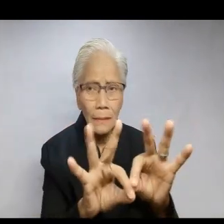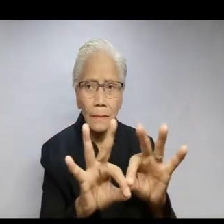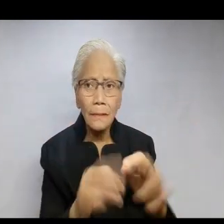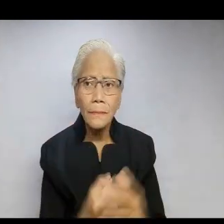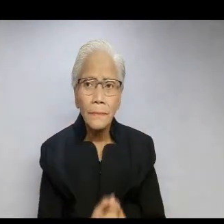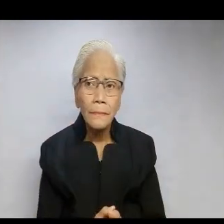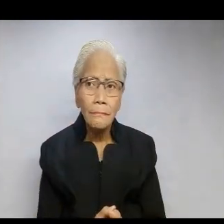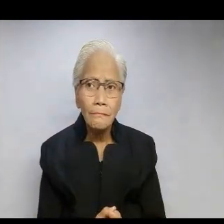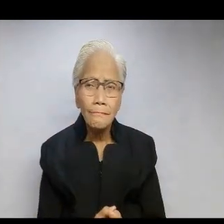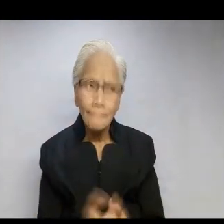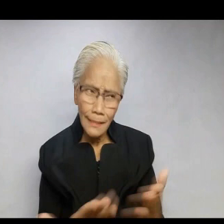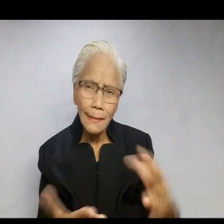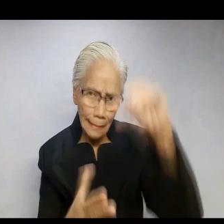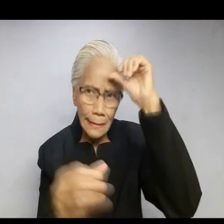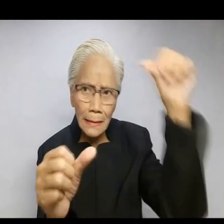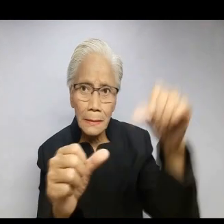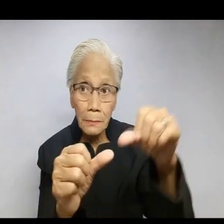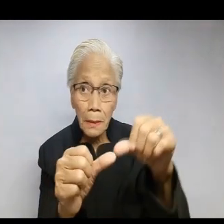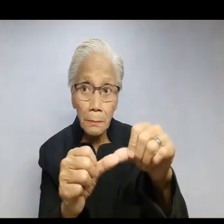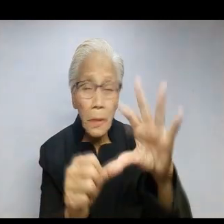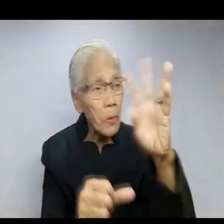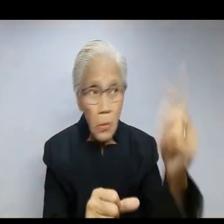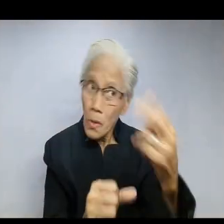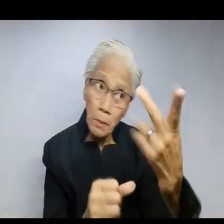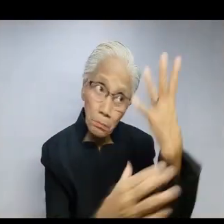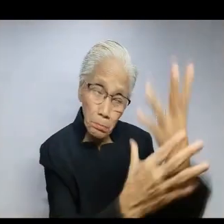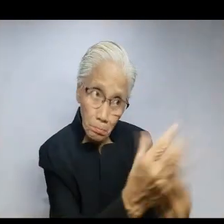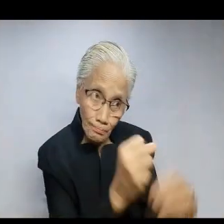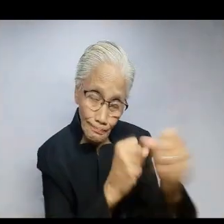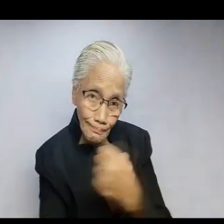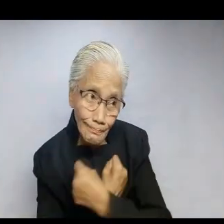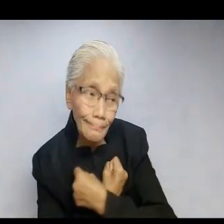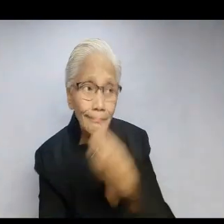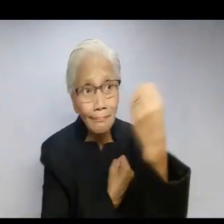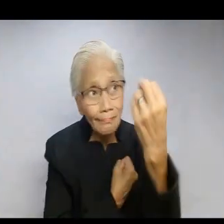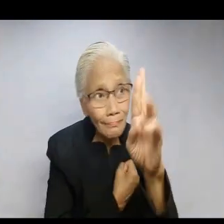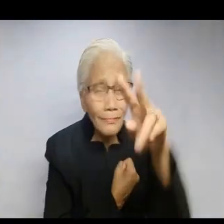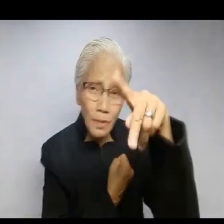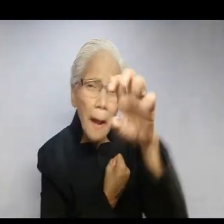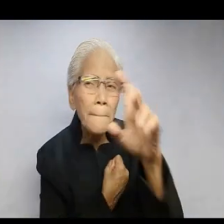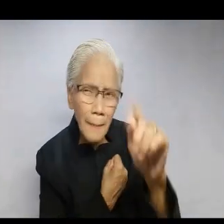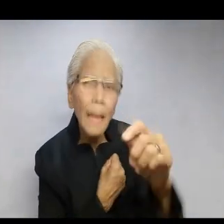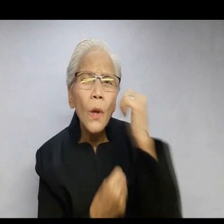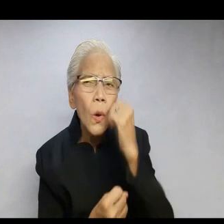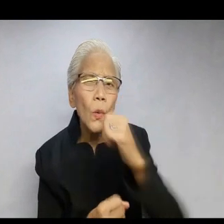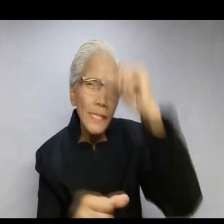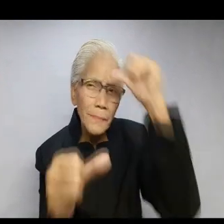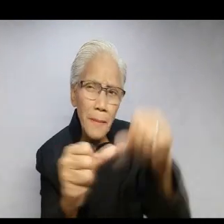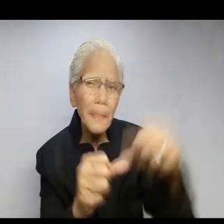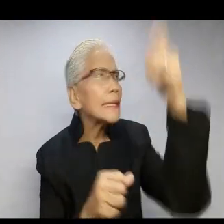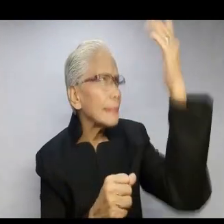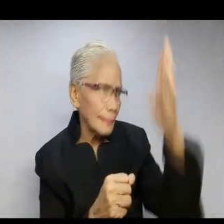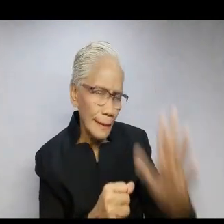guys that is so important. Just remember, when you lose a loved one or